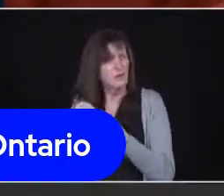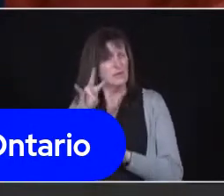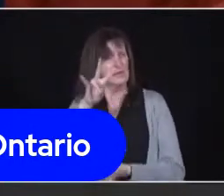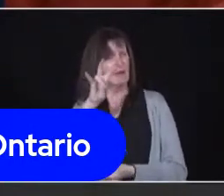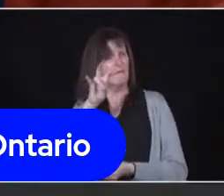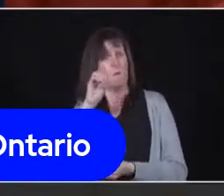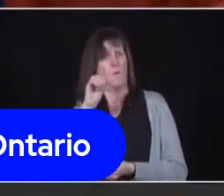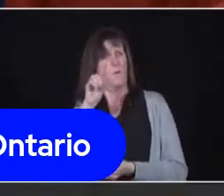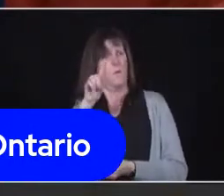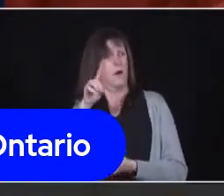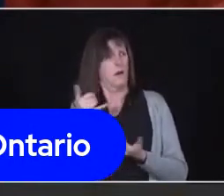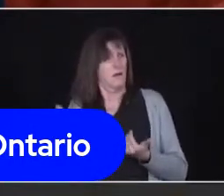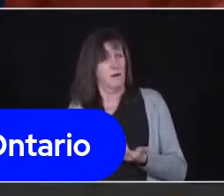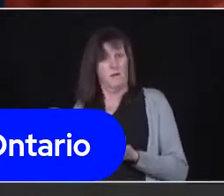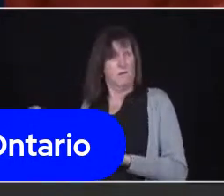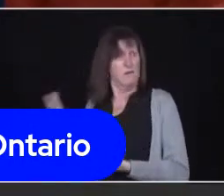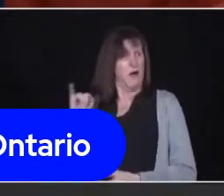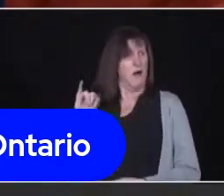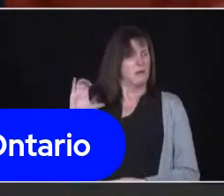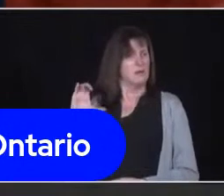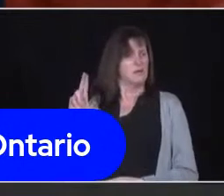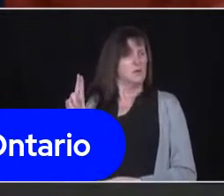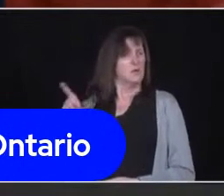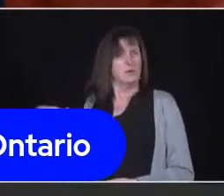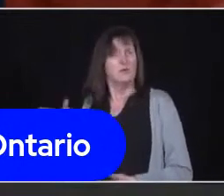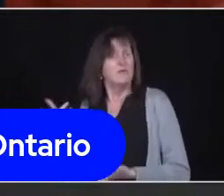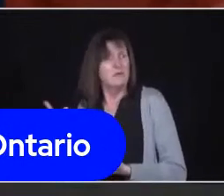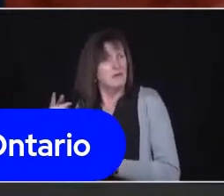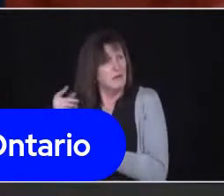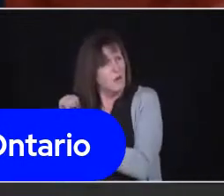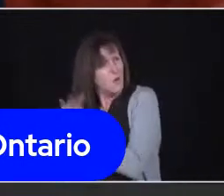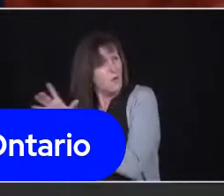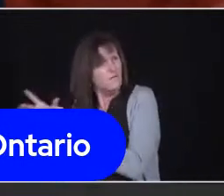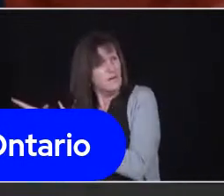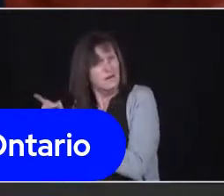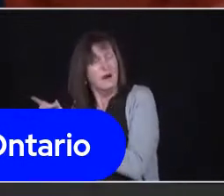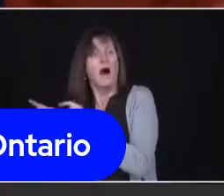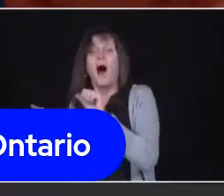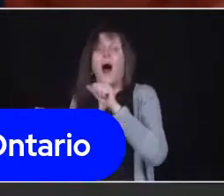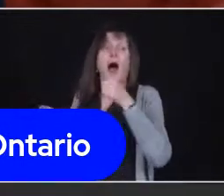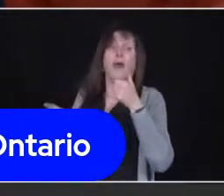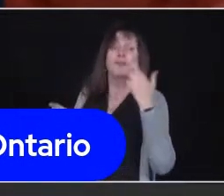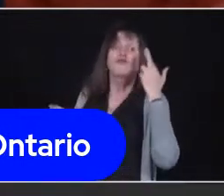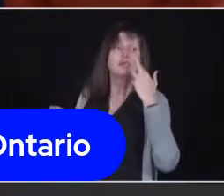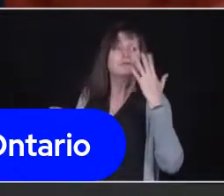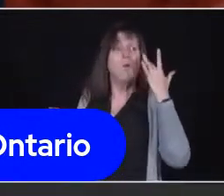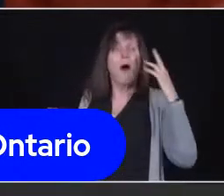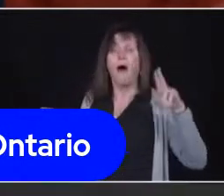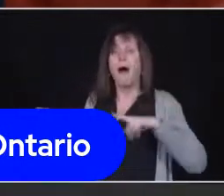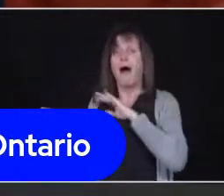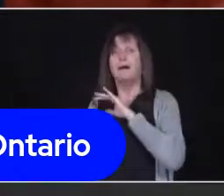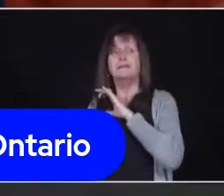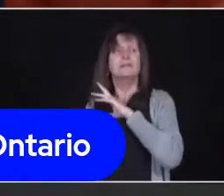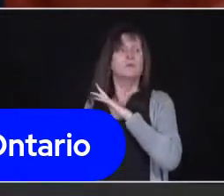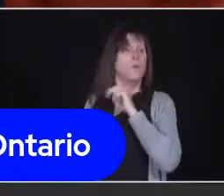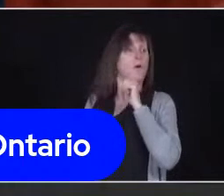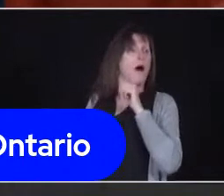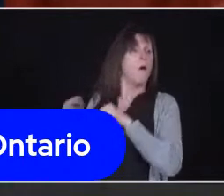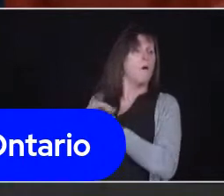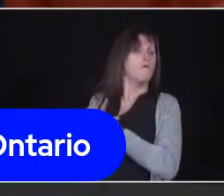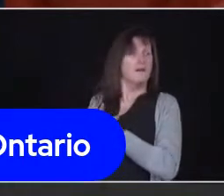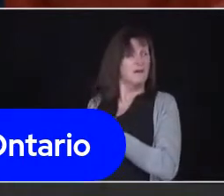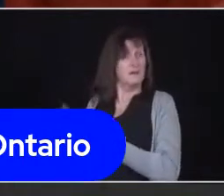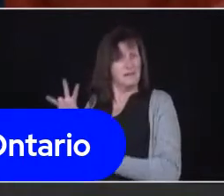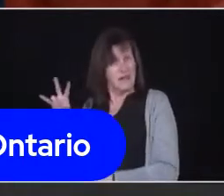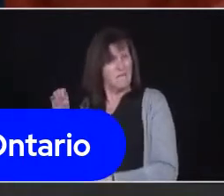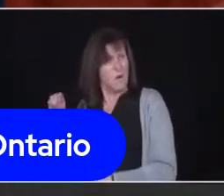patients with COVID-related critical illnesses. The latest projections released show that admissions to ICUs